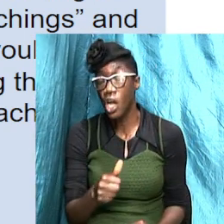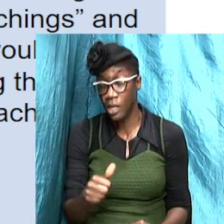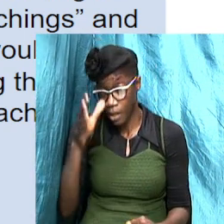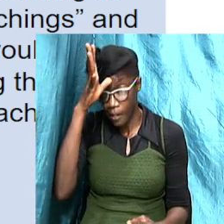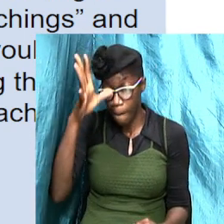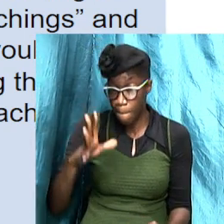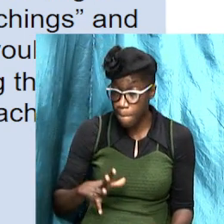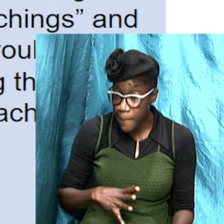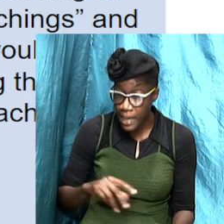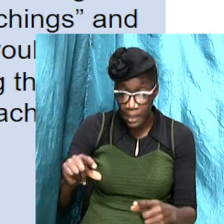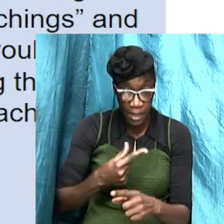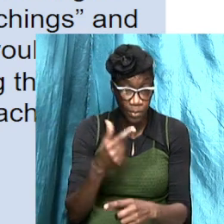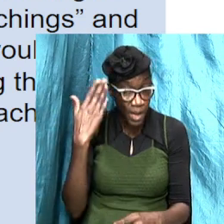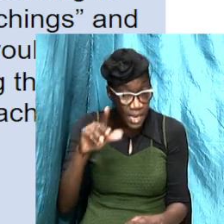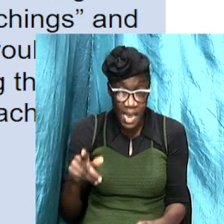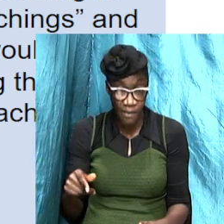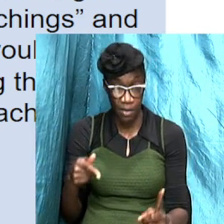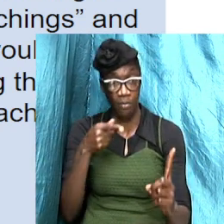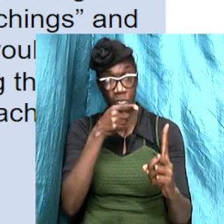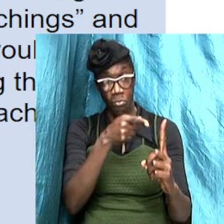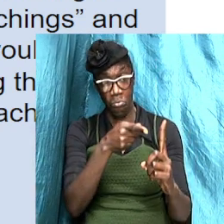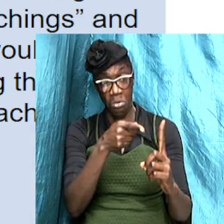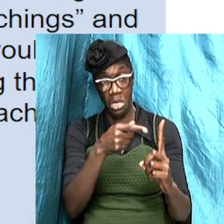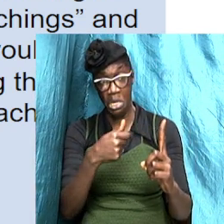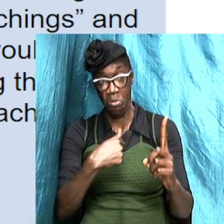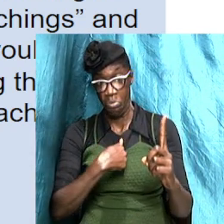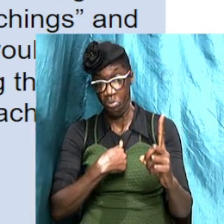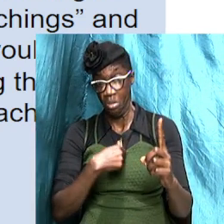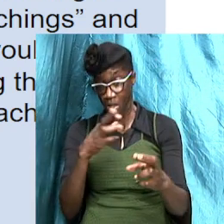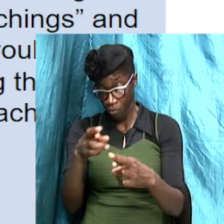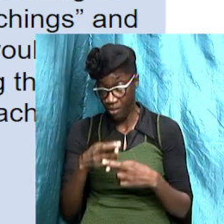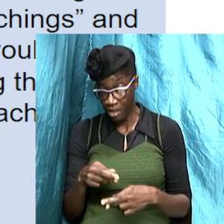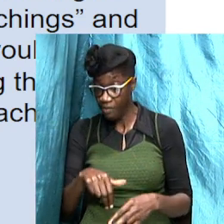for I did not receive it of any man